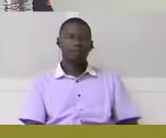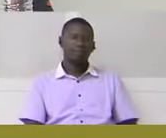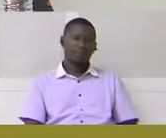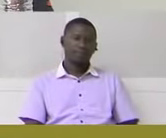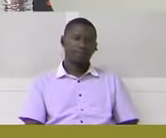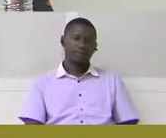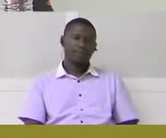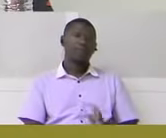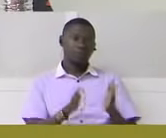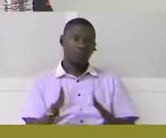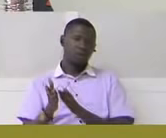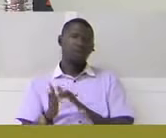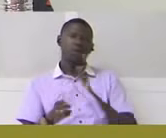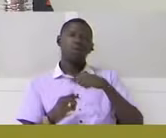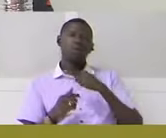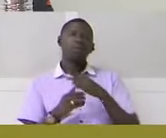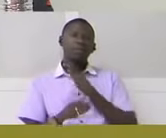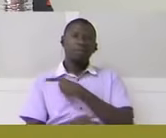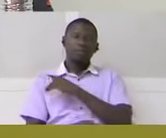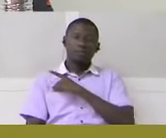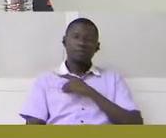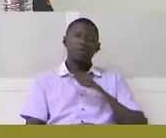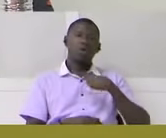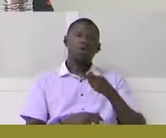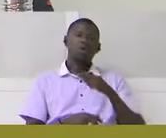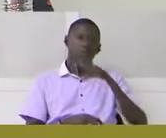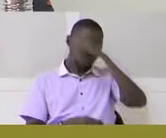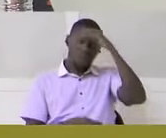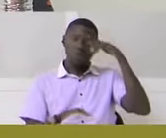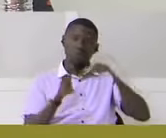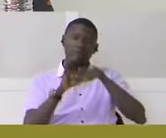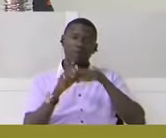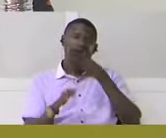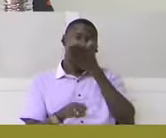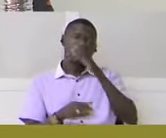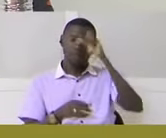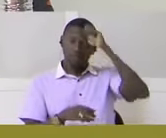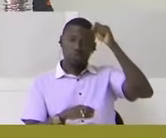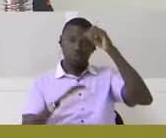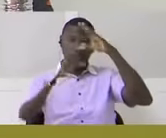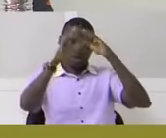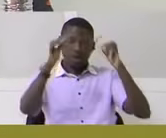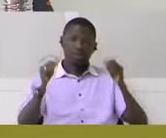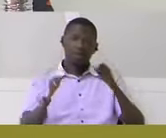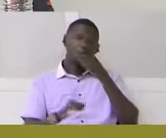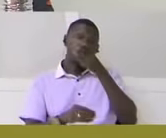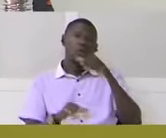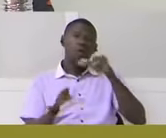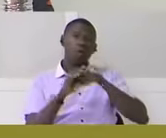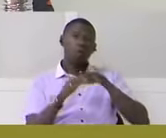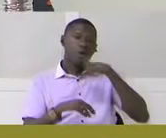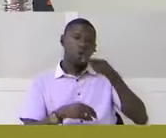of staff at State House? You are a member of staff.